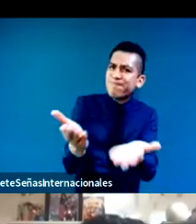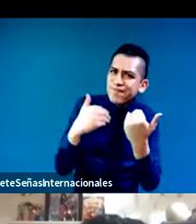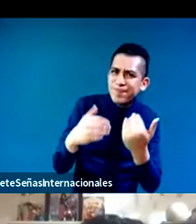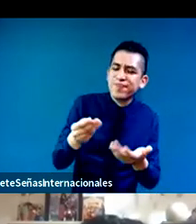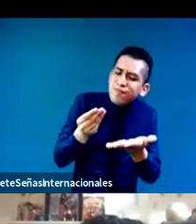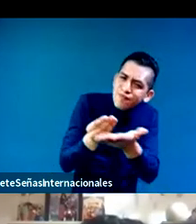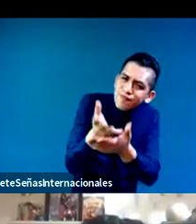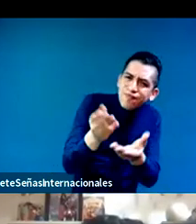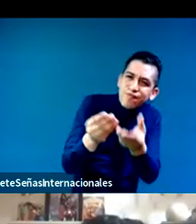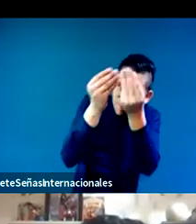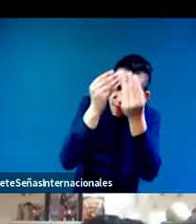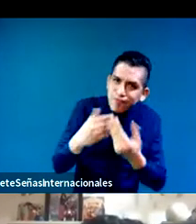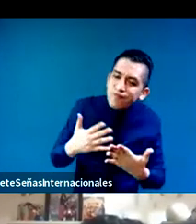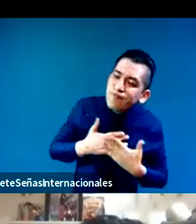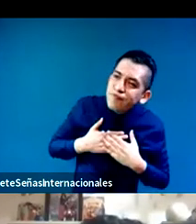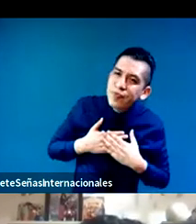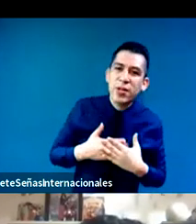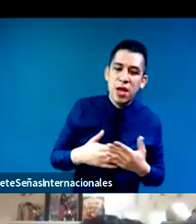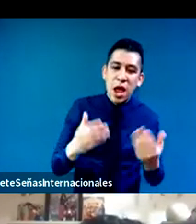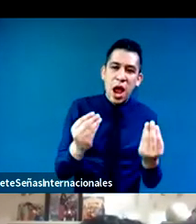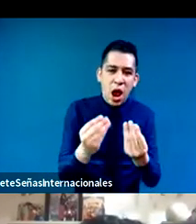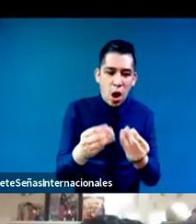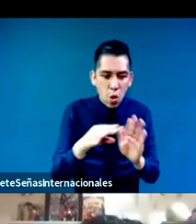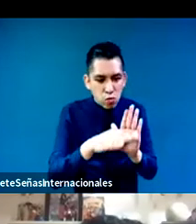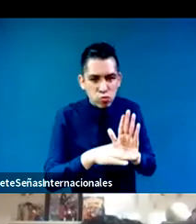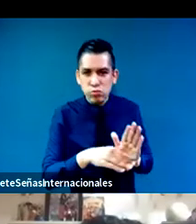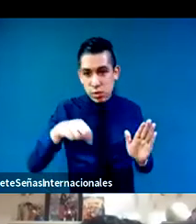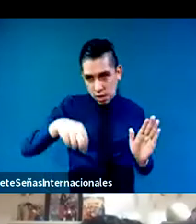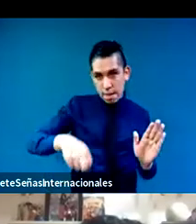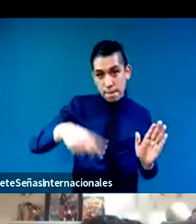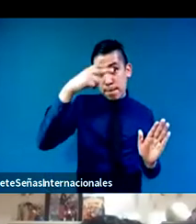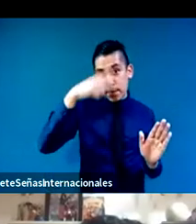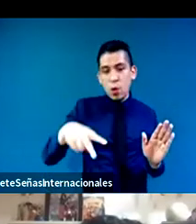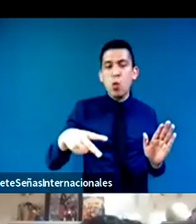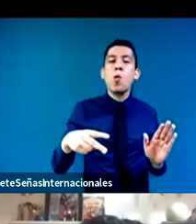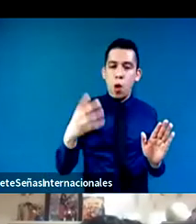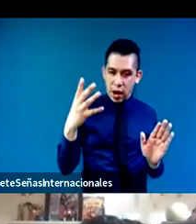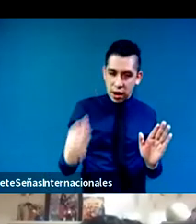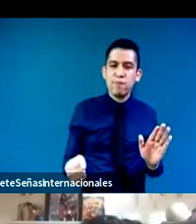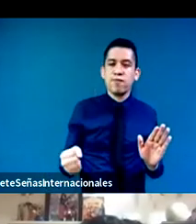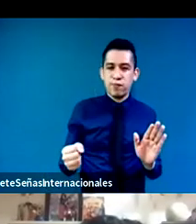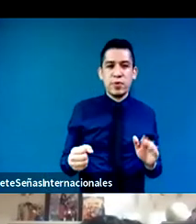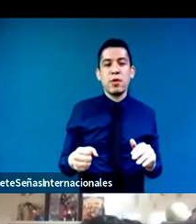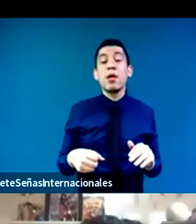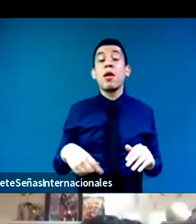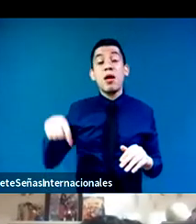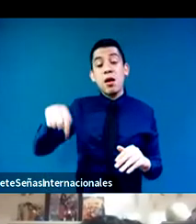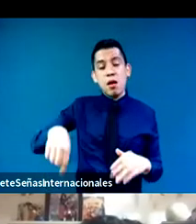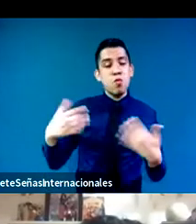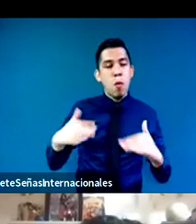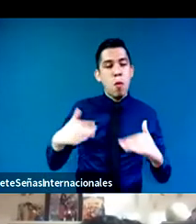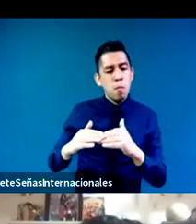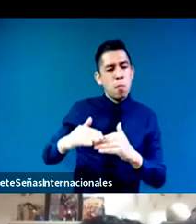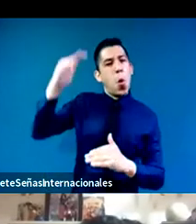has the highest rate of femicides? And the second question for Ms. Mungarei is, many